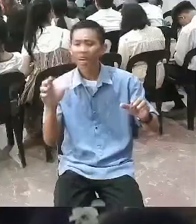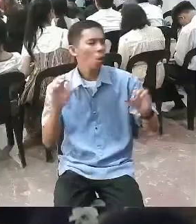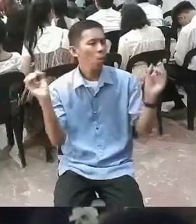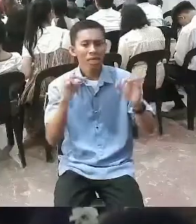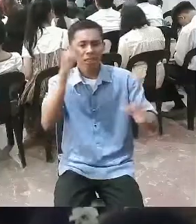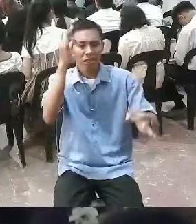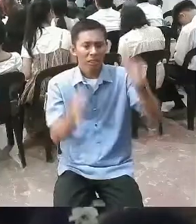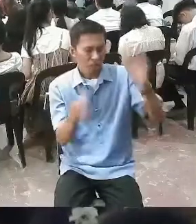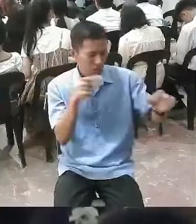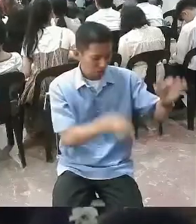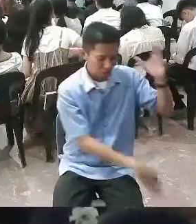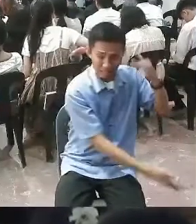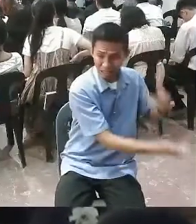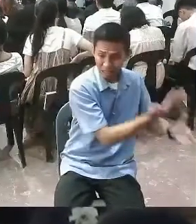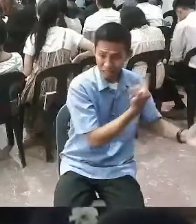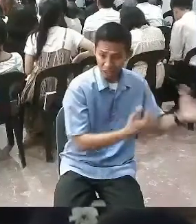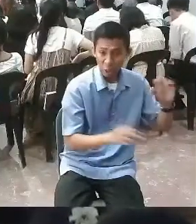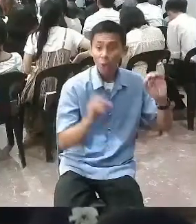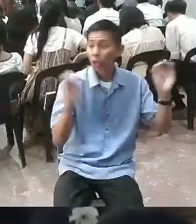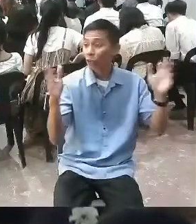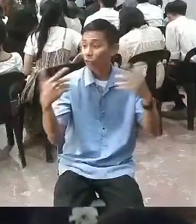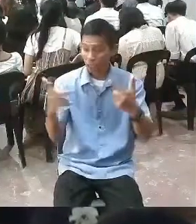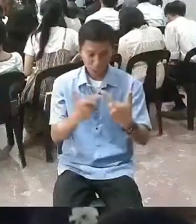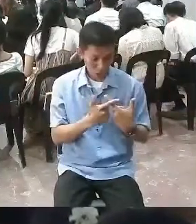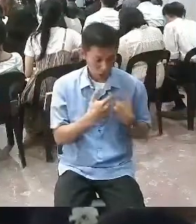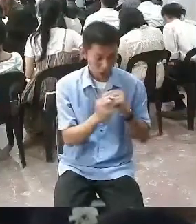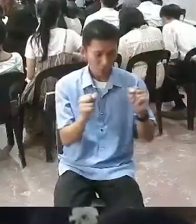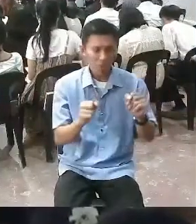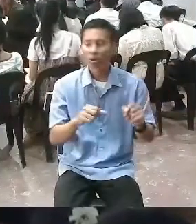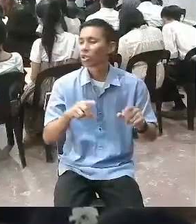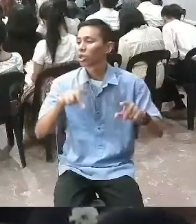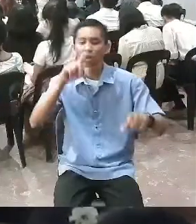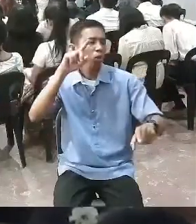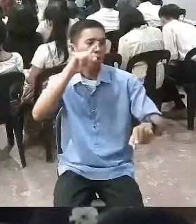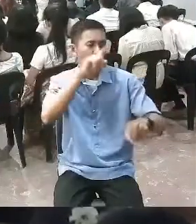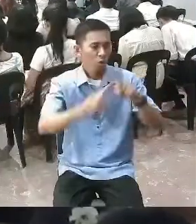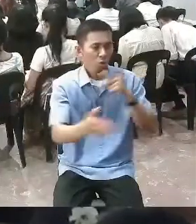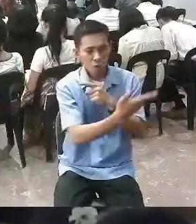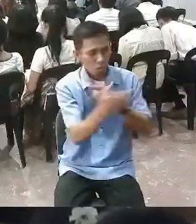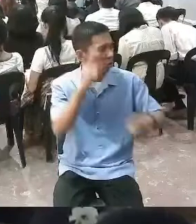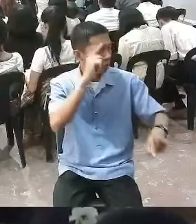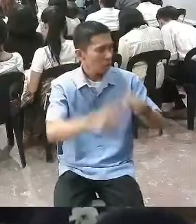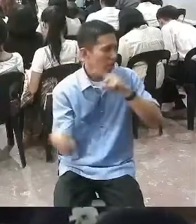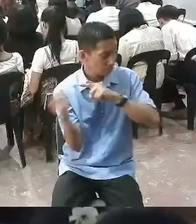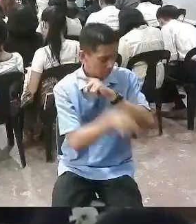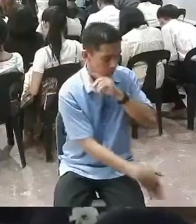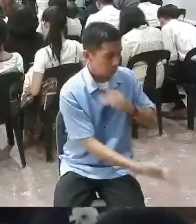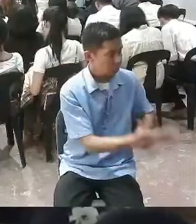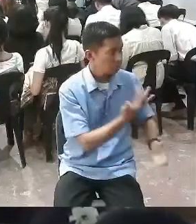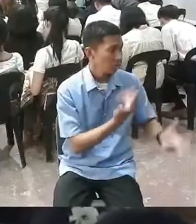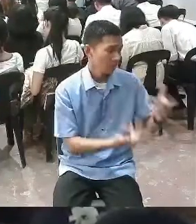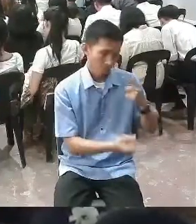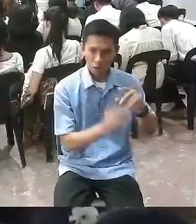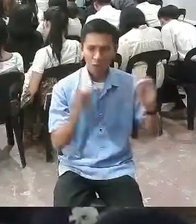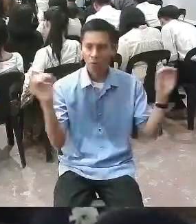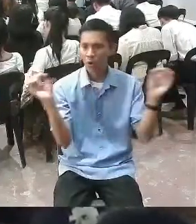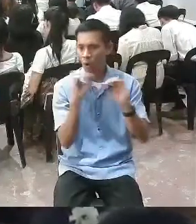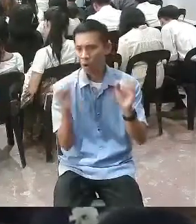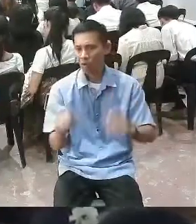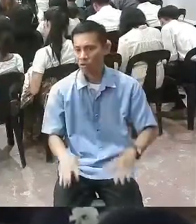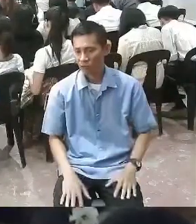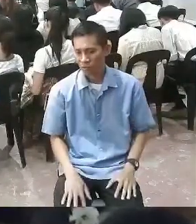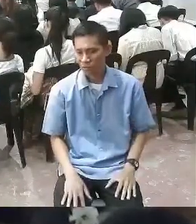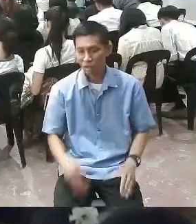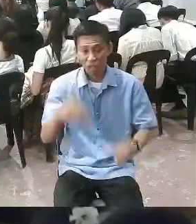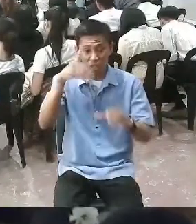no condemnation to those that are in Christ Jesus. You notice how many times Paul uses that phrase,